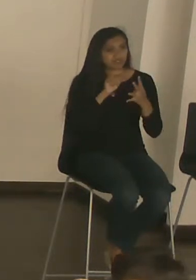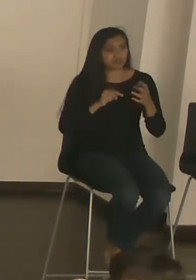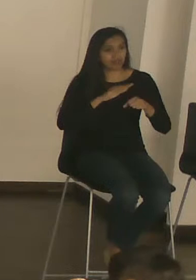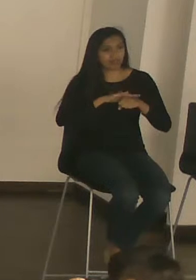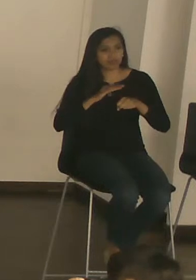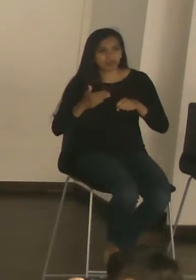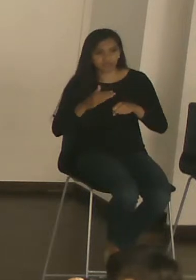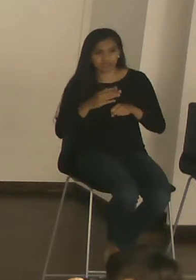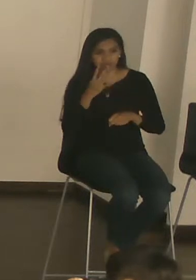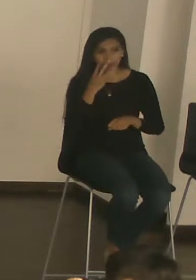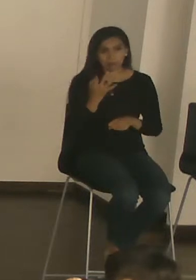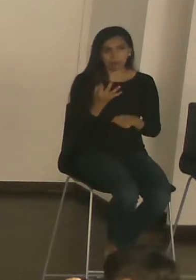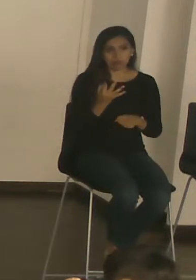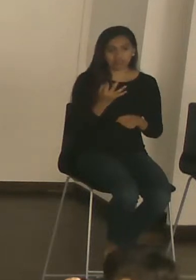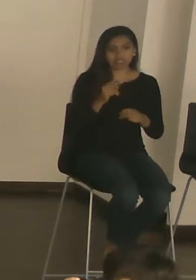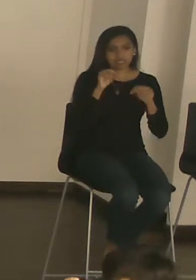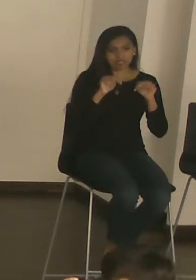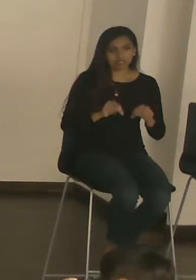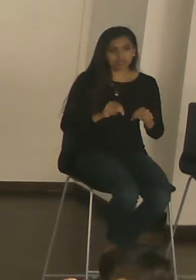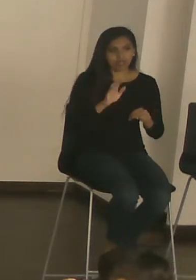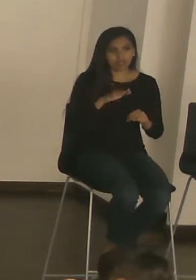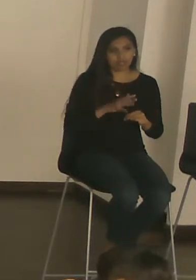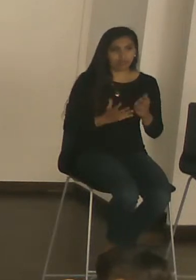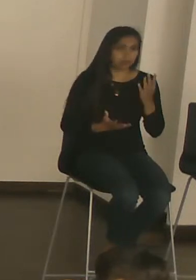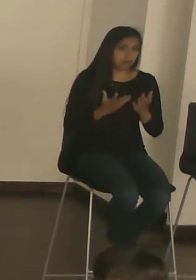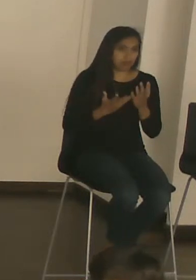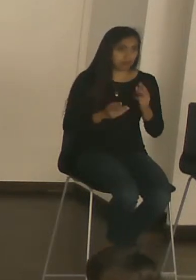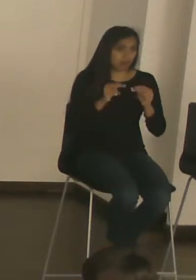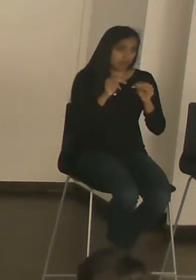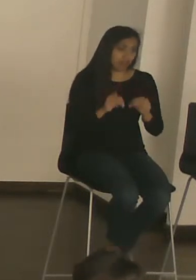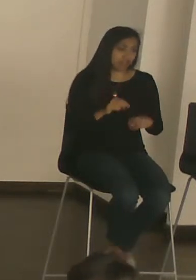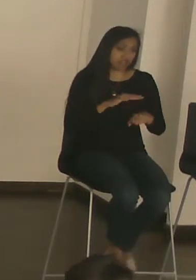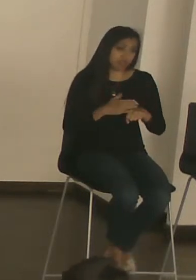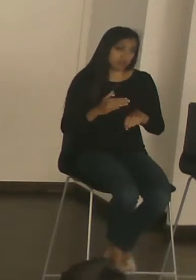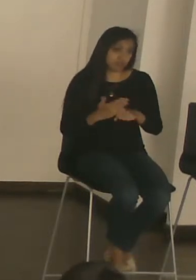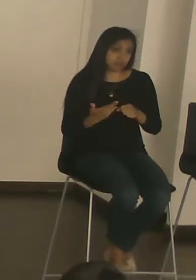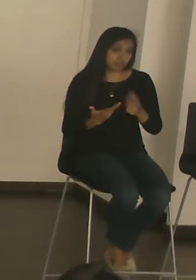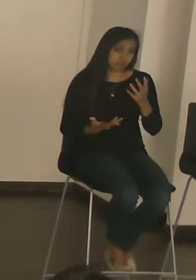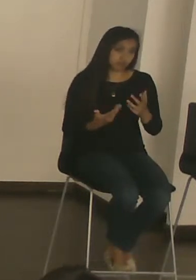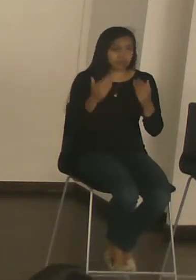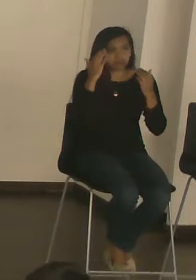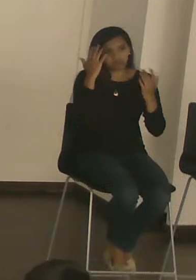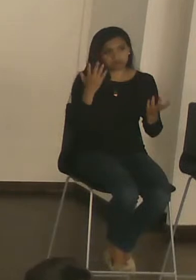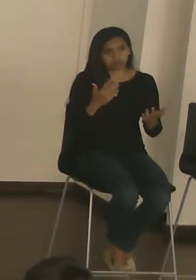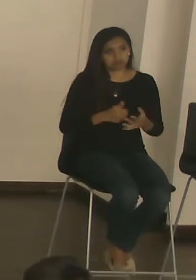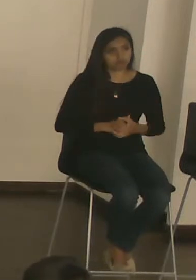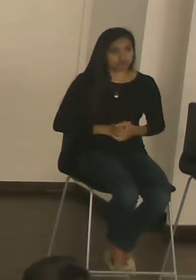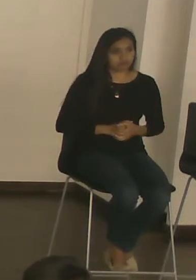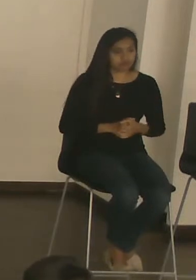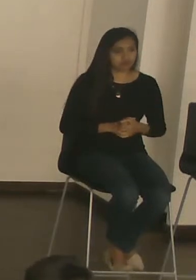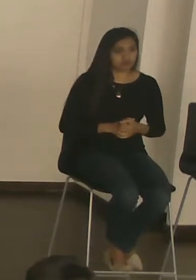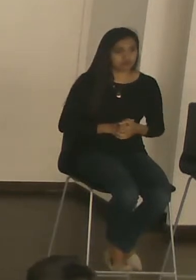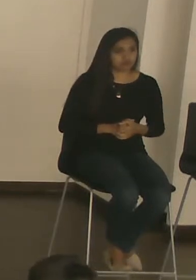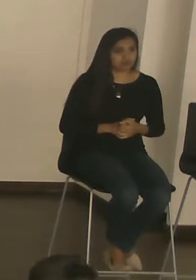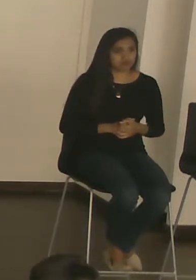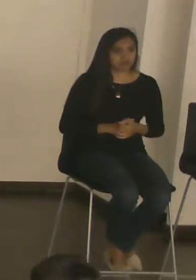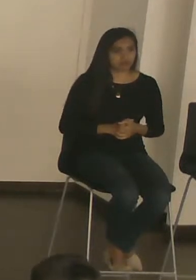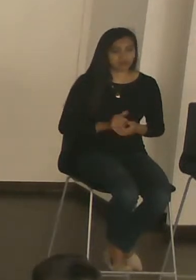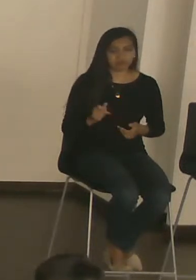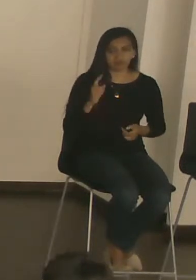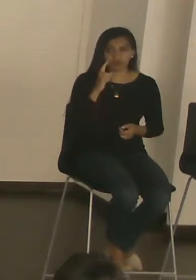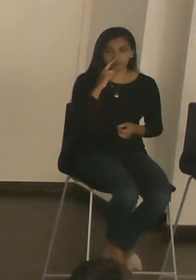And maybe that's the quietness. I don't know. Yeah, and I think for me,